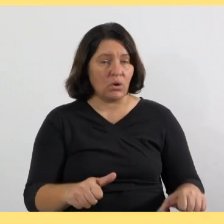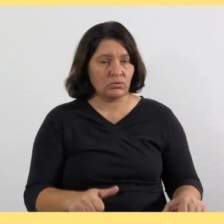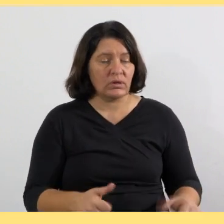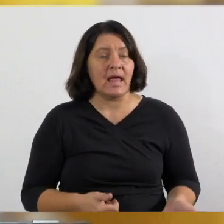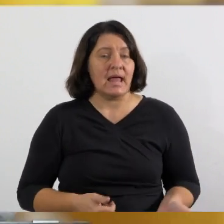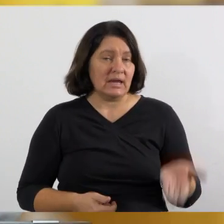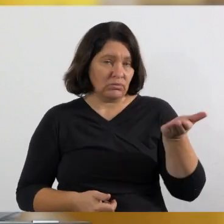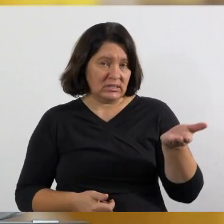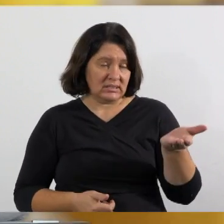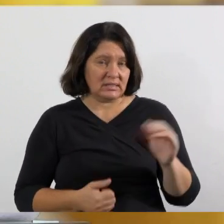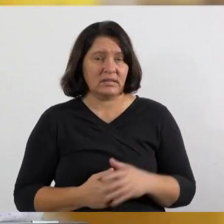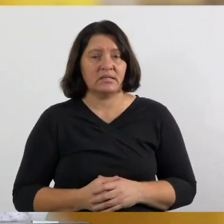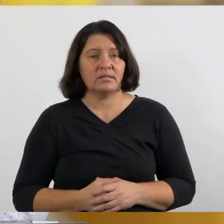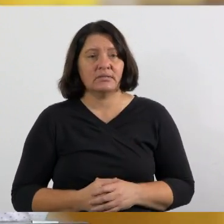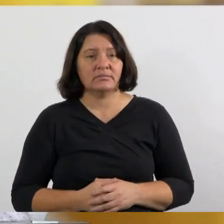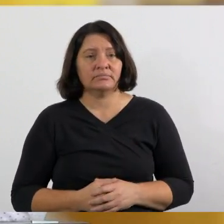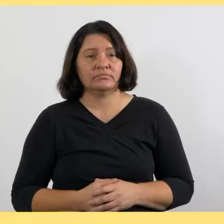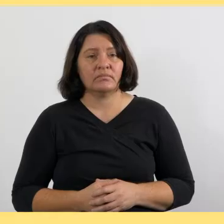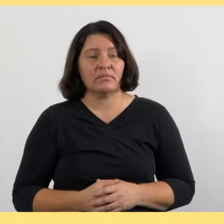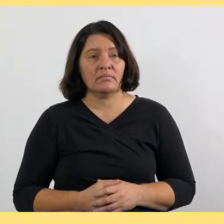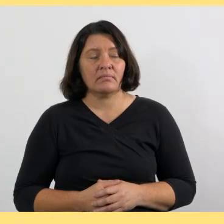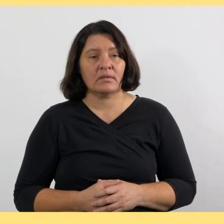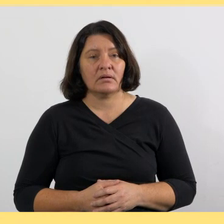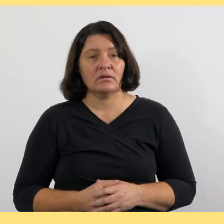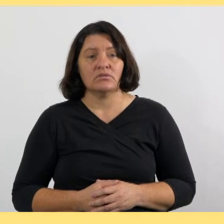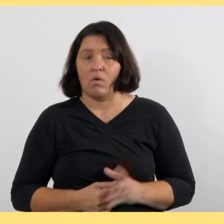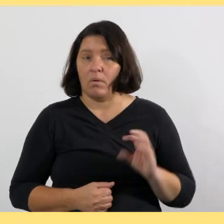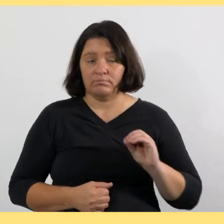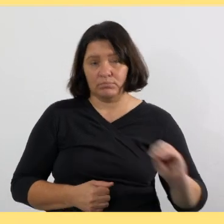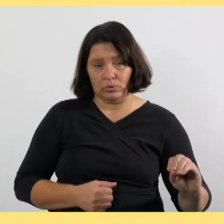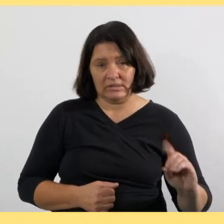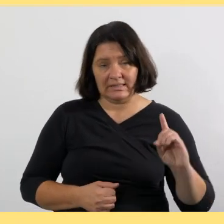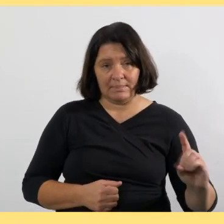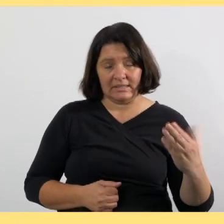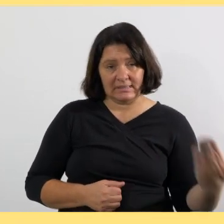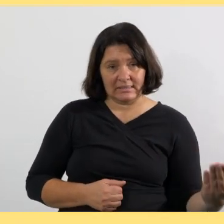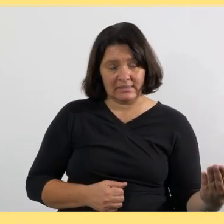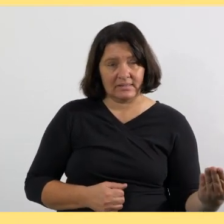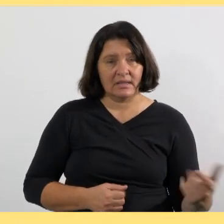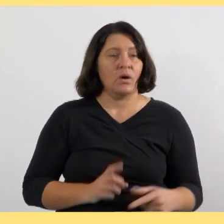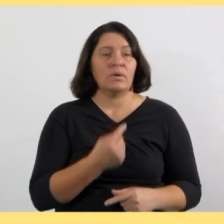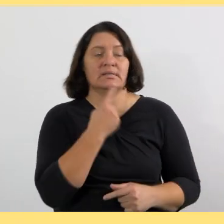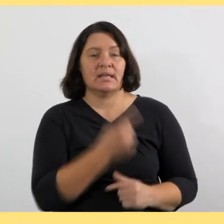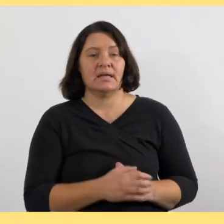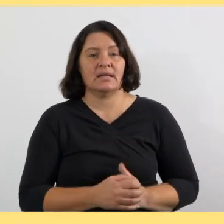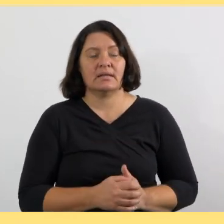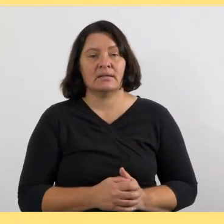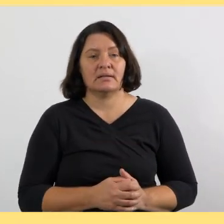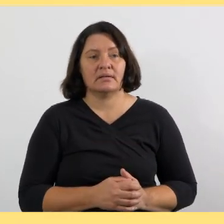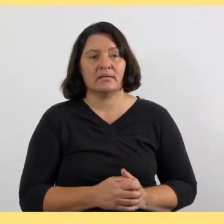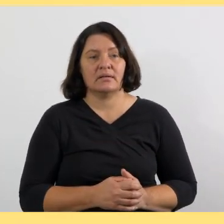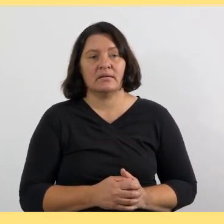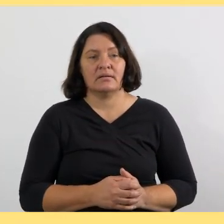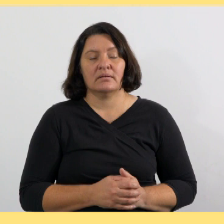control account is going to increase. I will therefore come to the debit side of my debtors control account, and I will